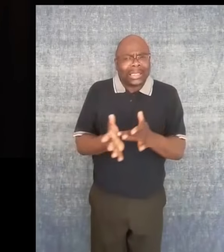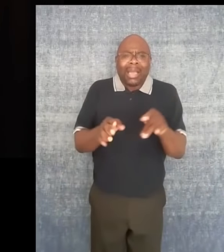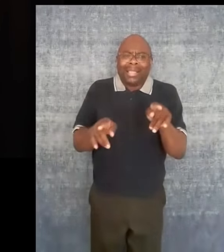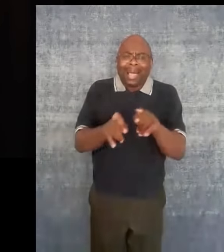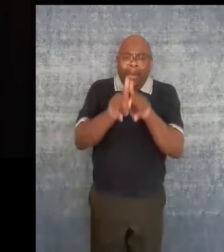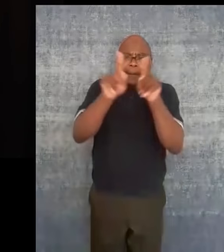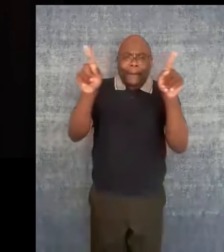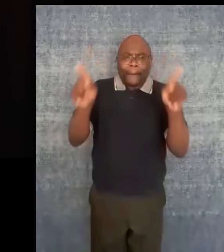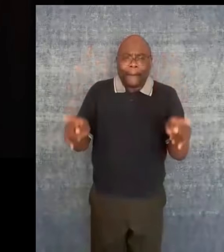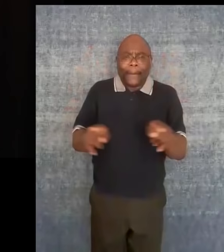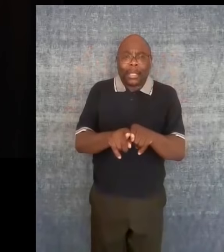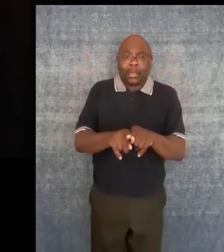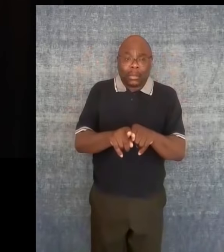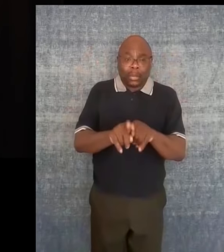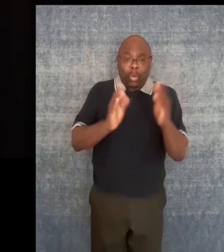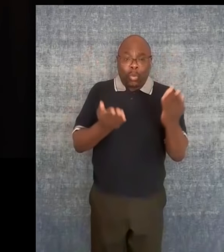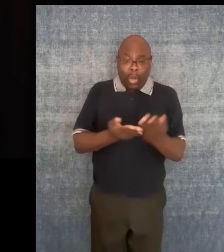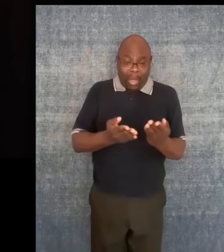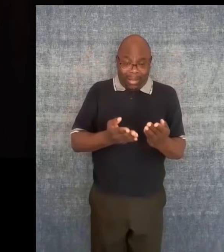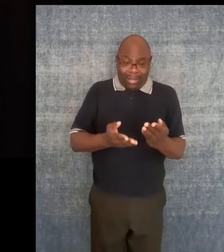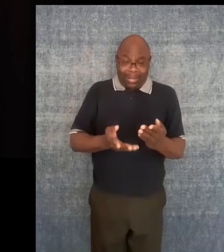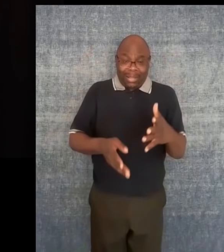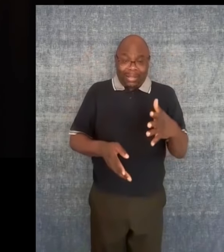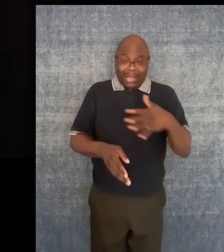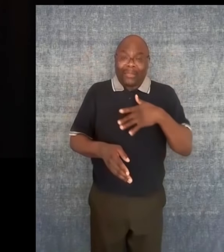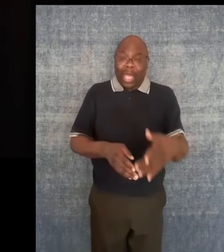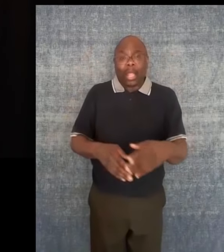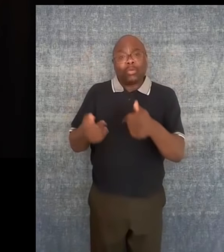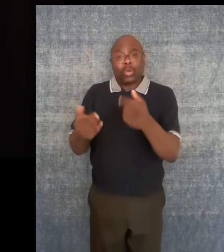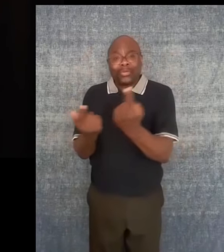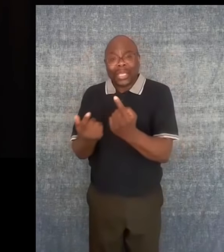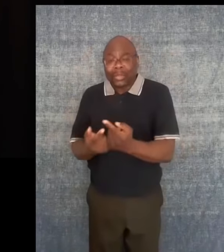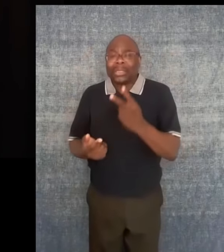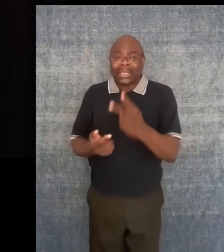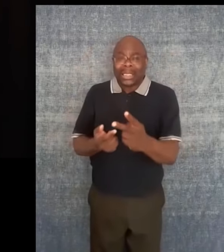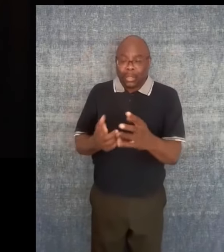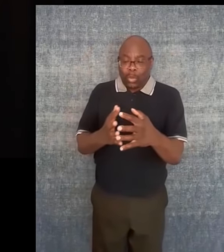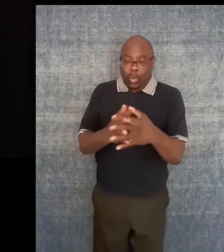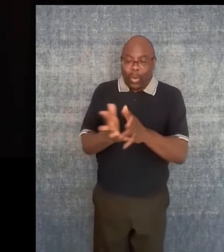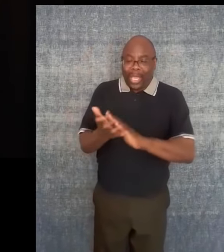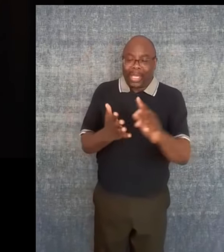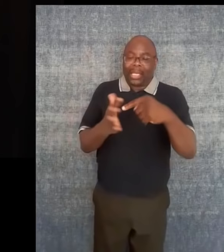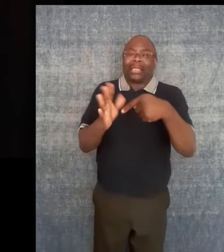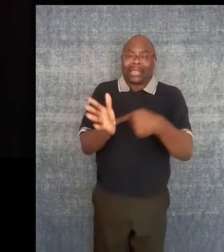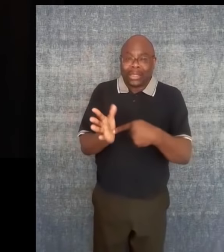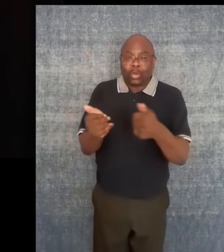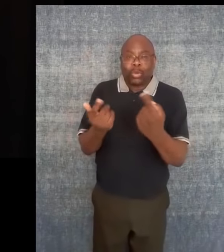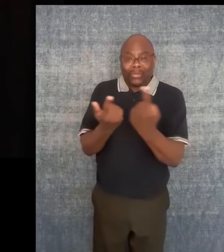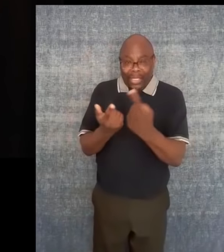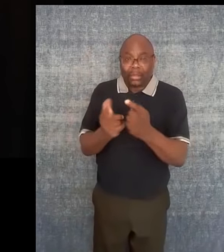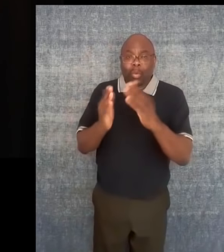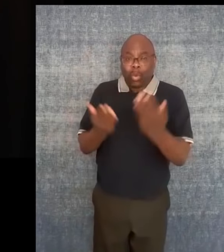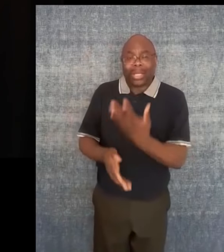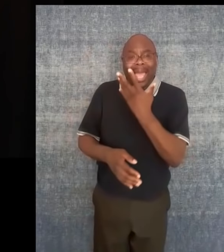a story of what the world is like. The world is full of good things. We see the wheat there, we see the good things in